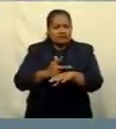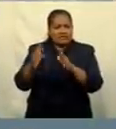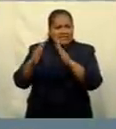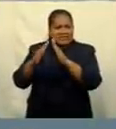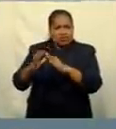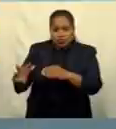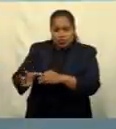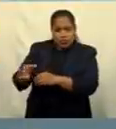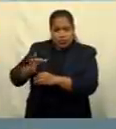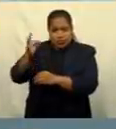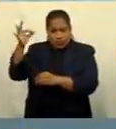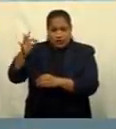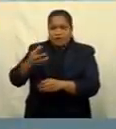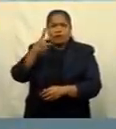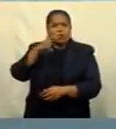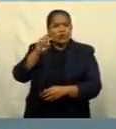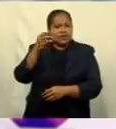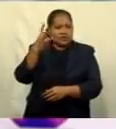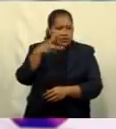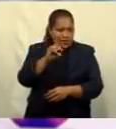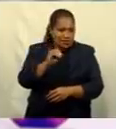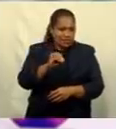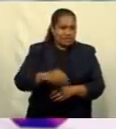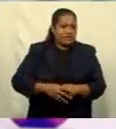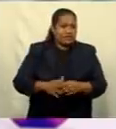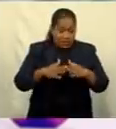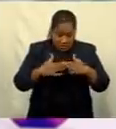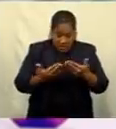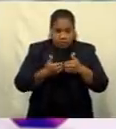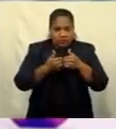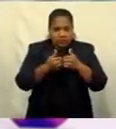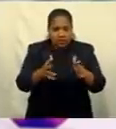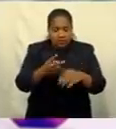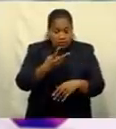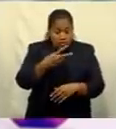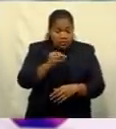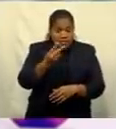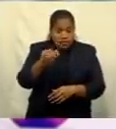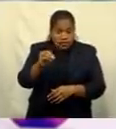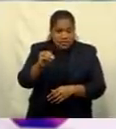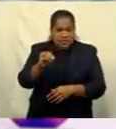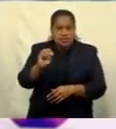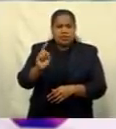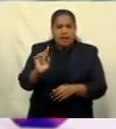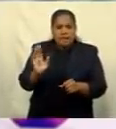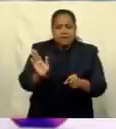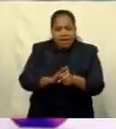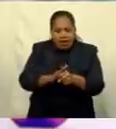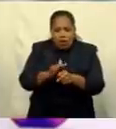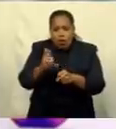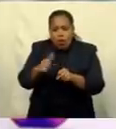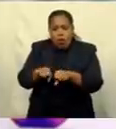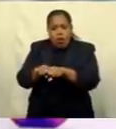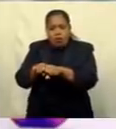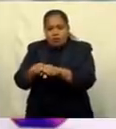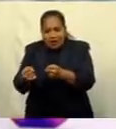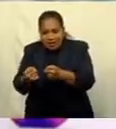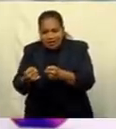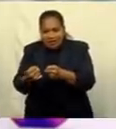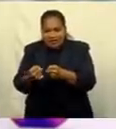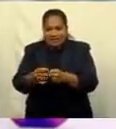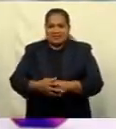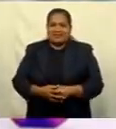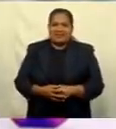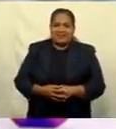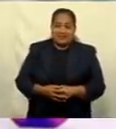2030. The race starts now. The 2020s is the make or break decade. And that's